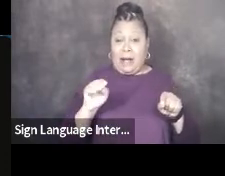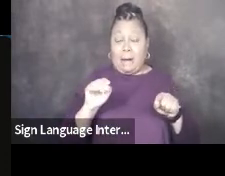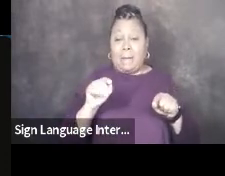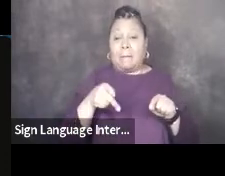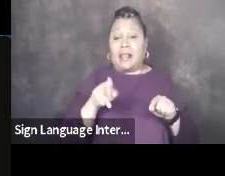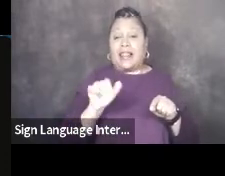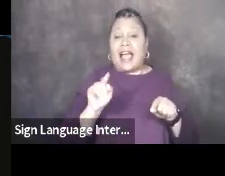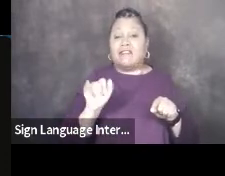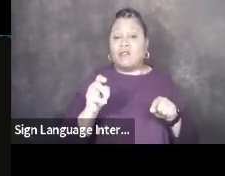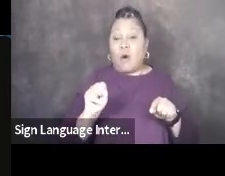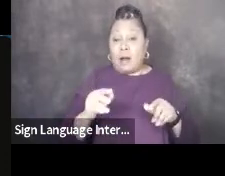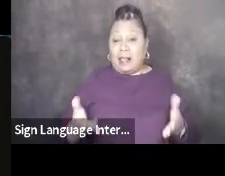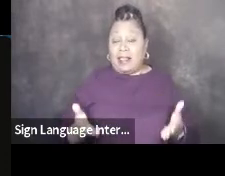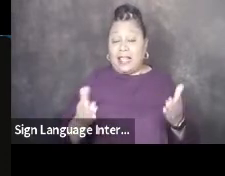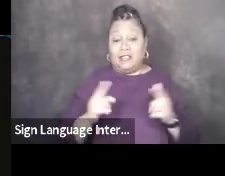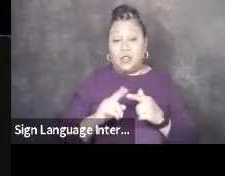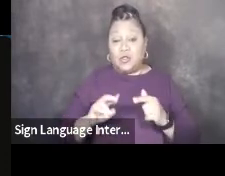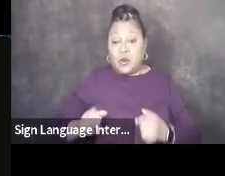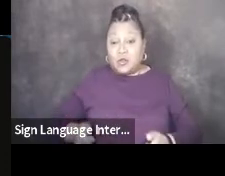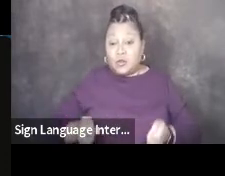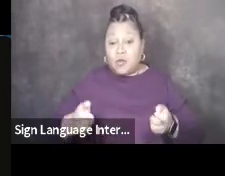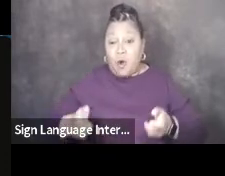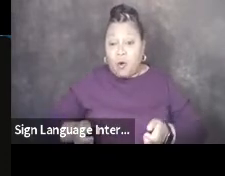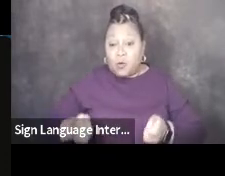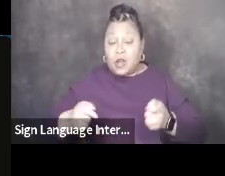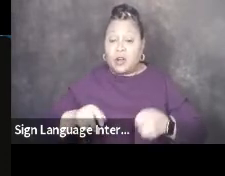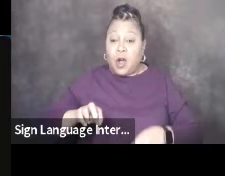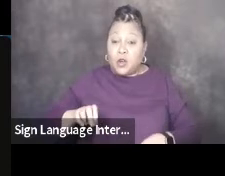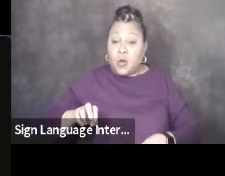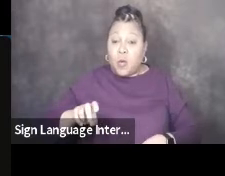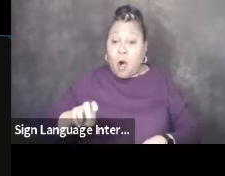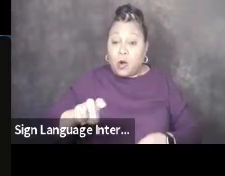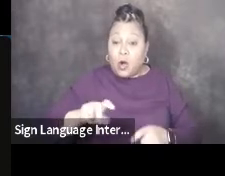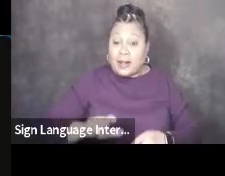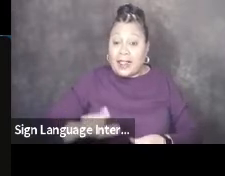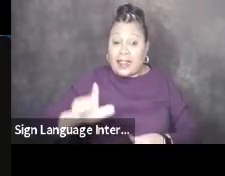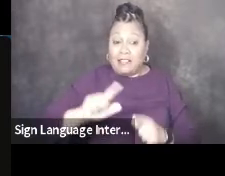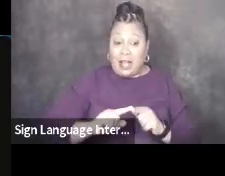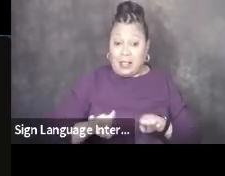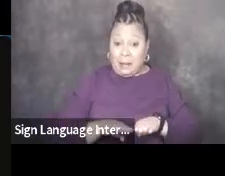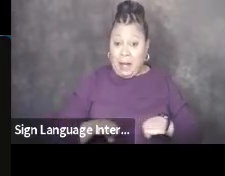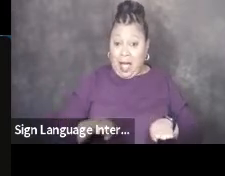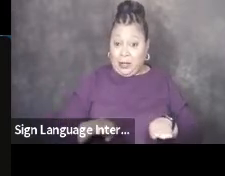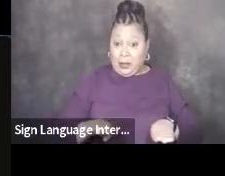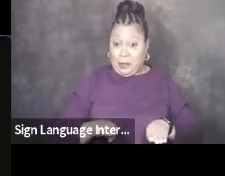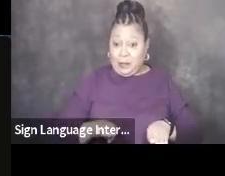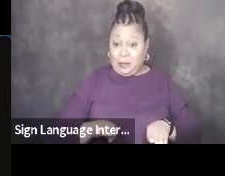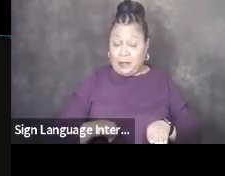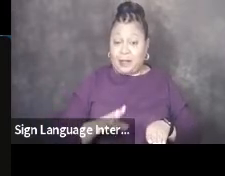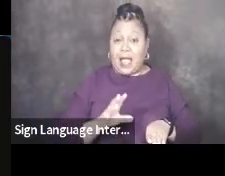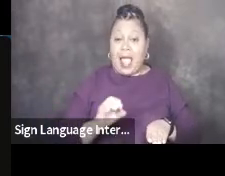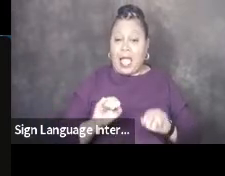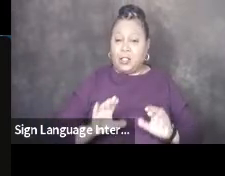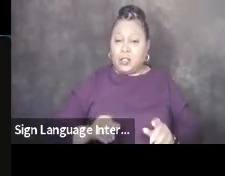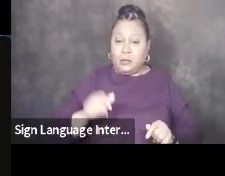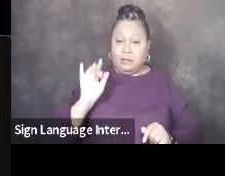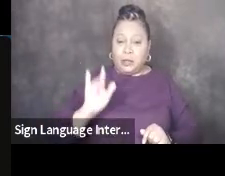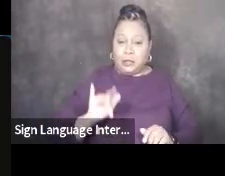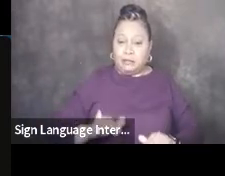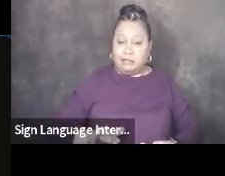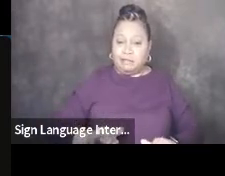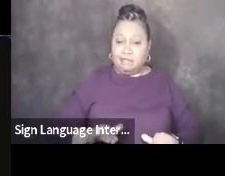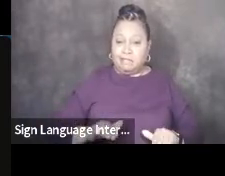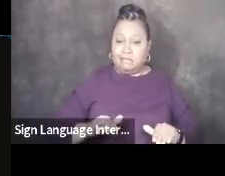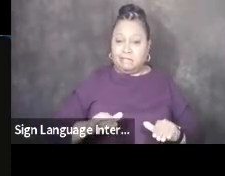lifts. Basically, you roll your wheelchair, you walk onto the lift at the bottom, and you push the button, and